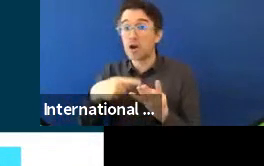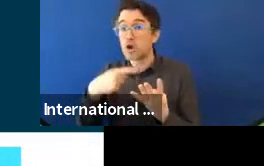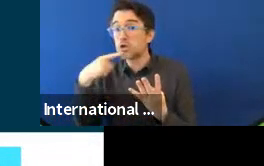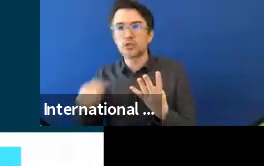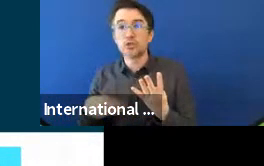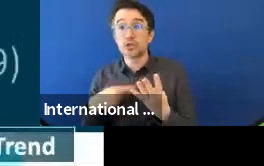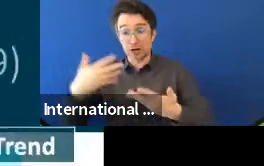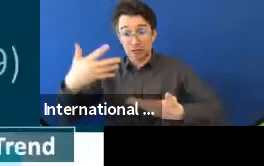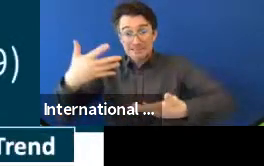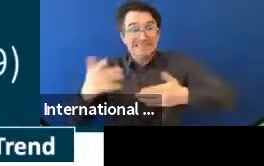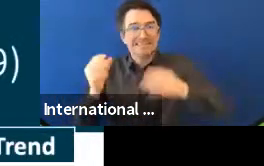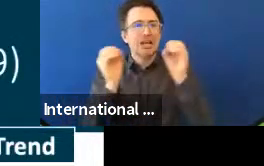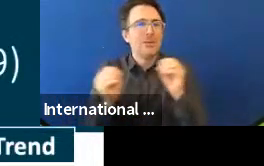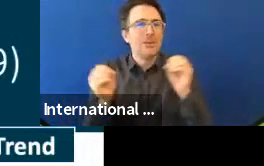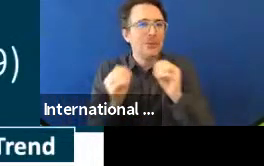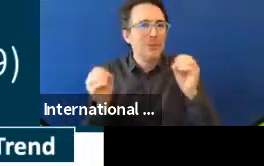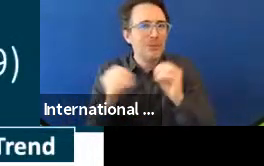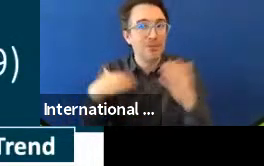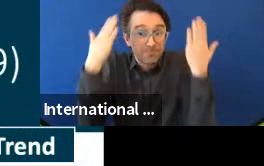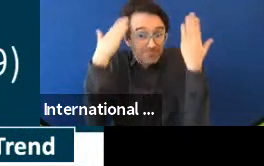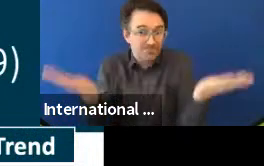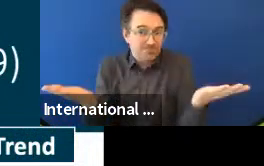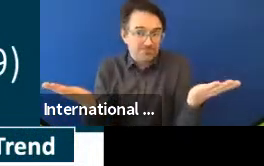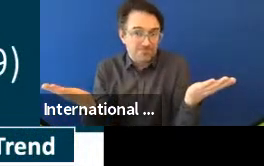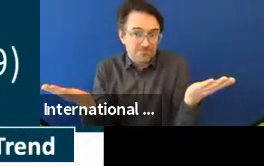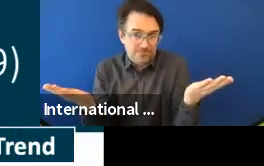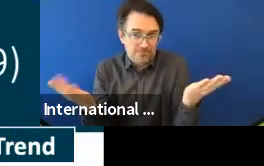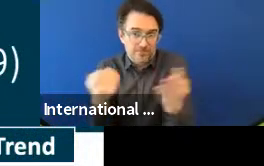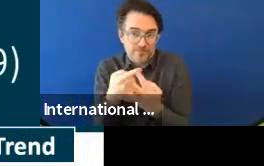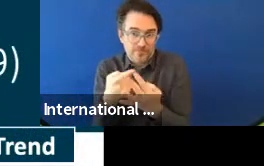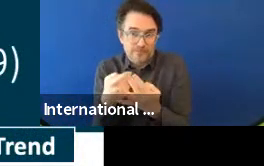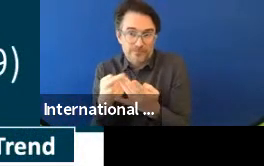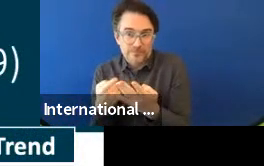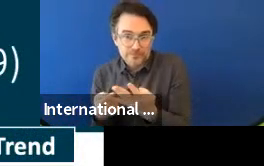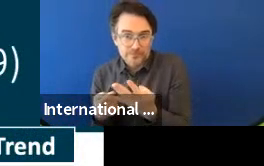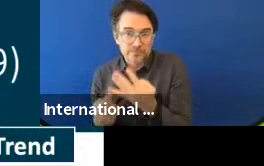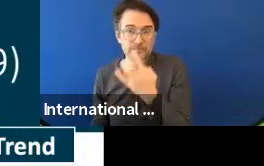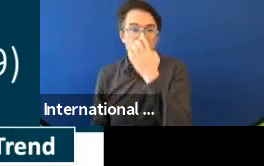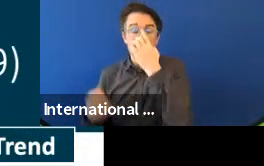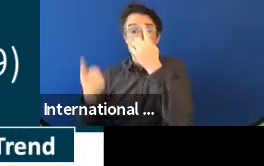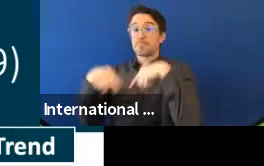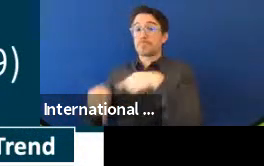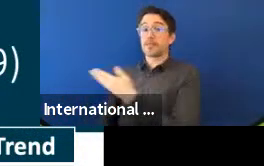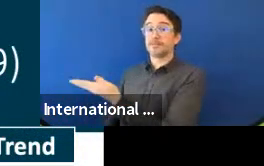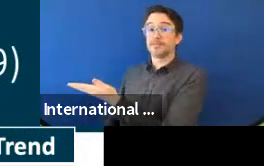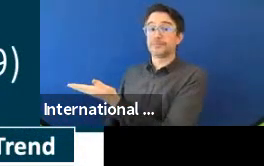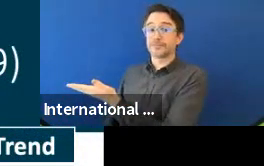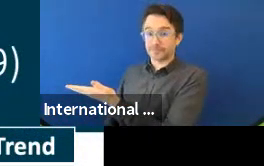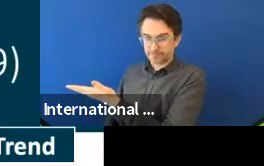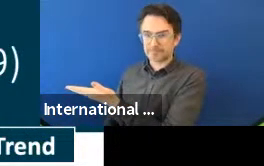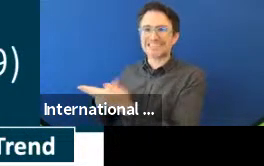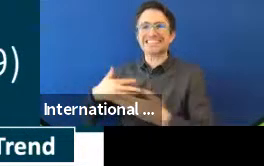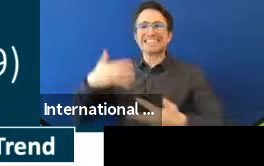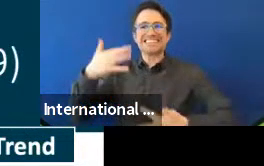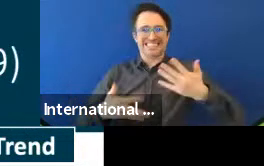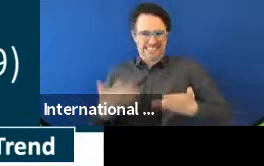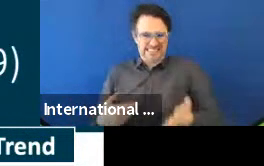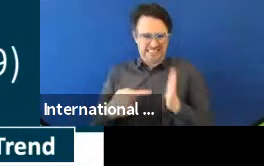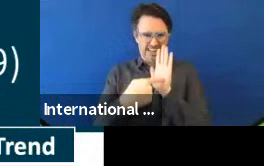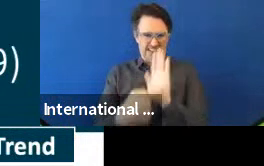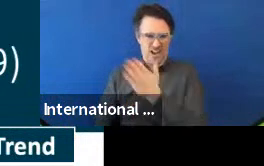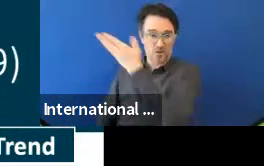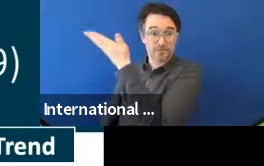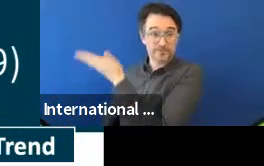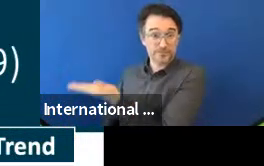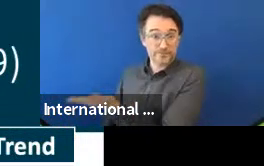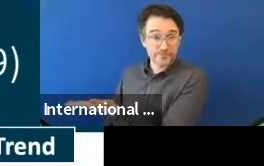slide, you will see the latest statistics of the sex ratio at birth. So once again, remember, it should